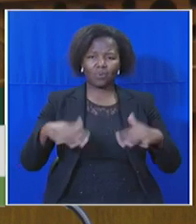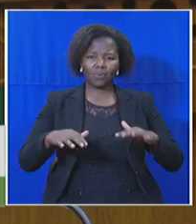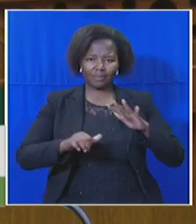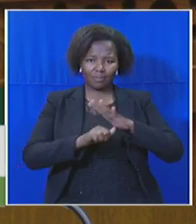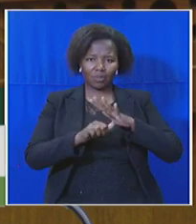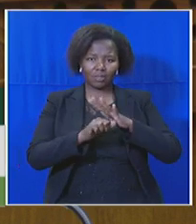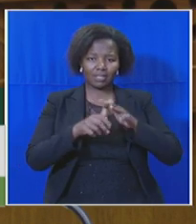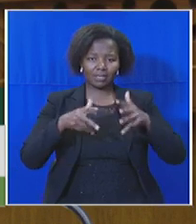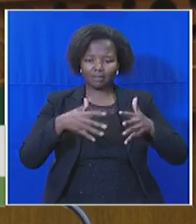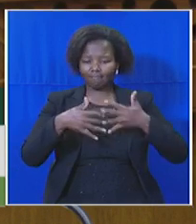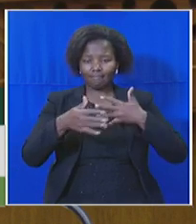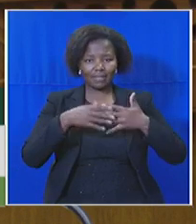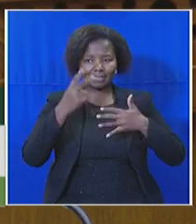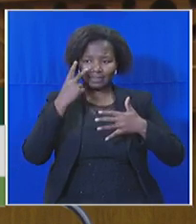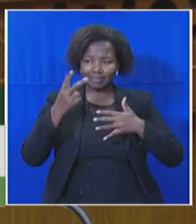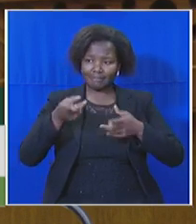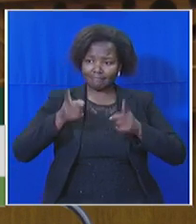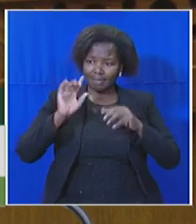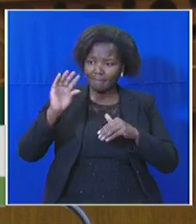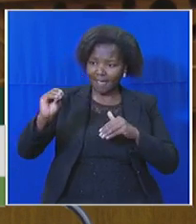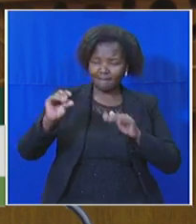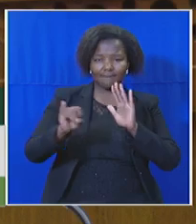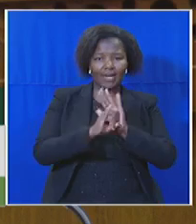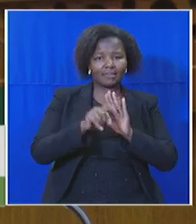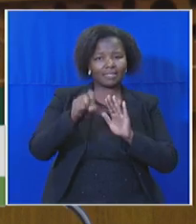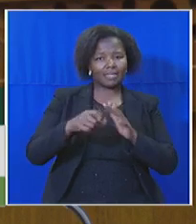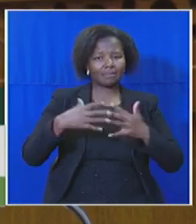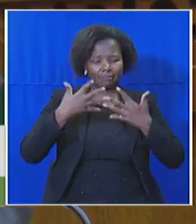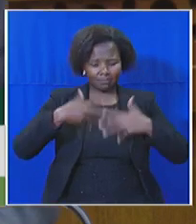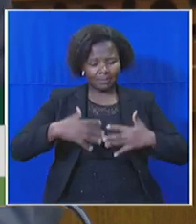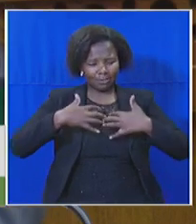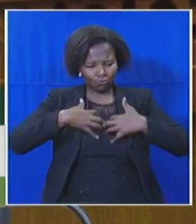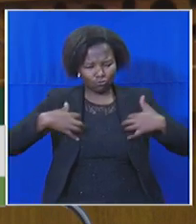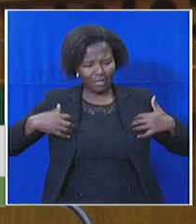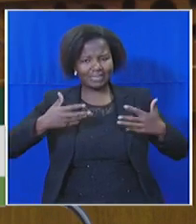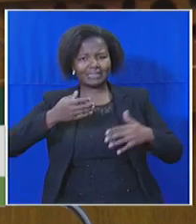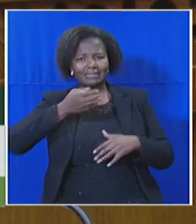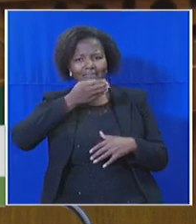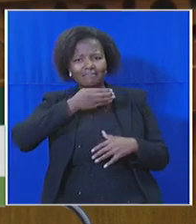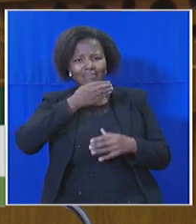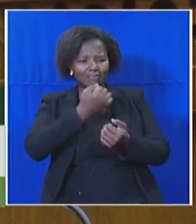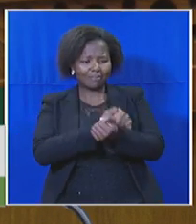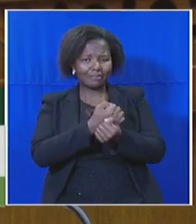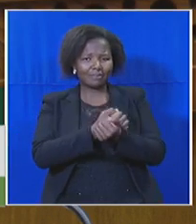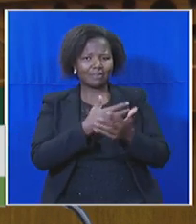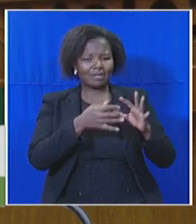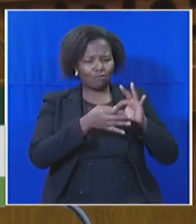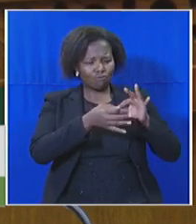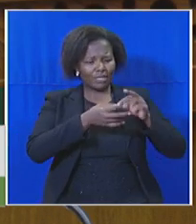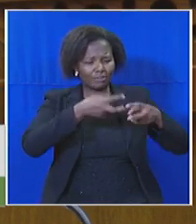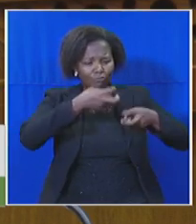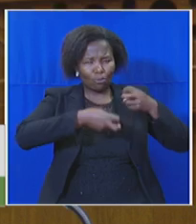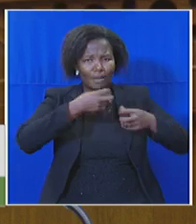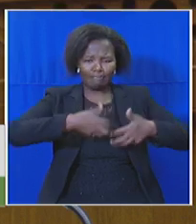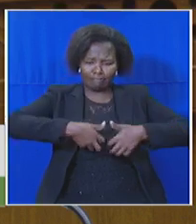warning signs of potential threats, stress, substance abuse, anger, and relationship deficiencies. We